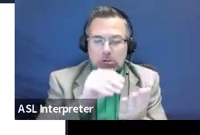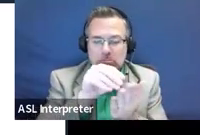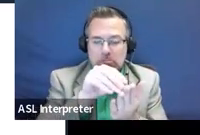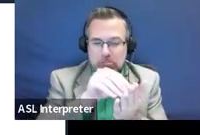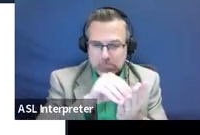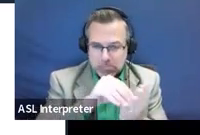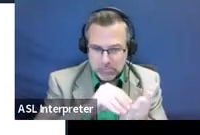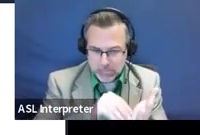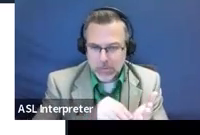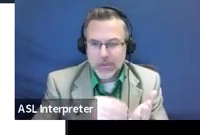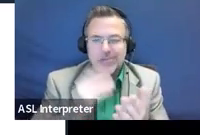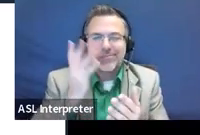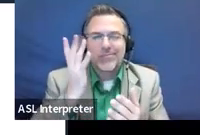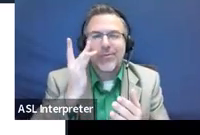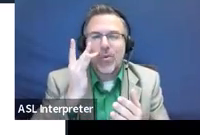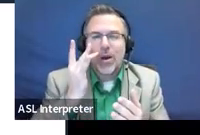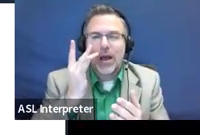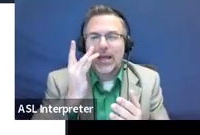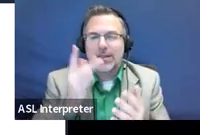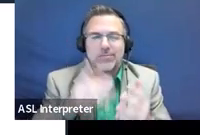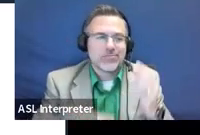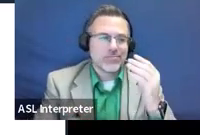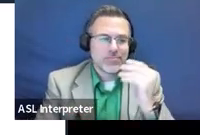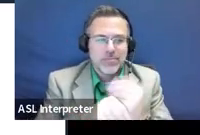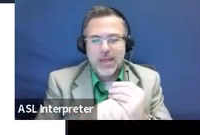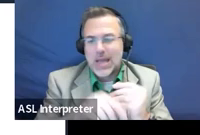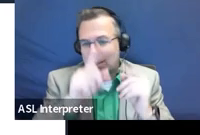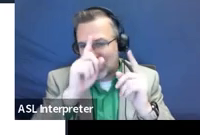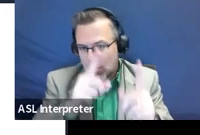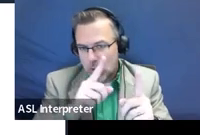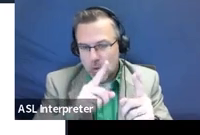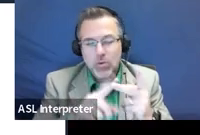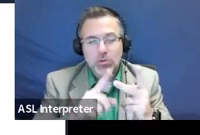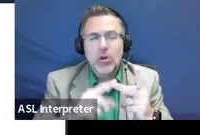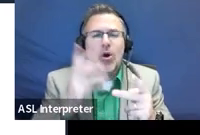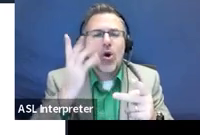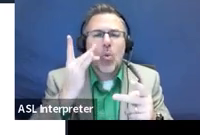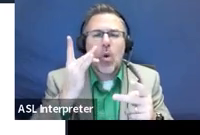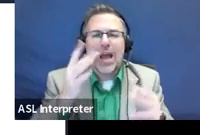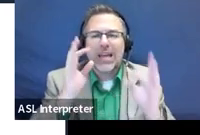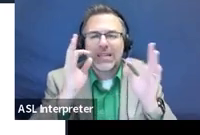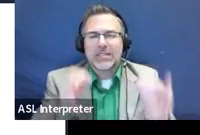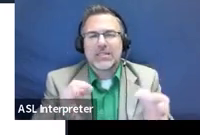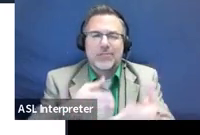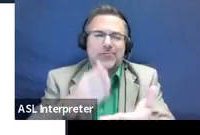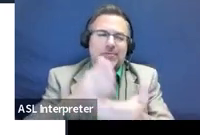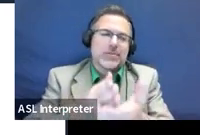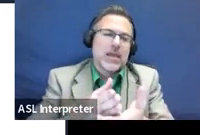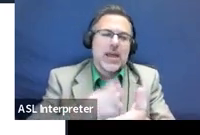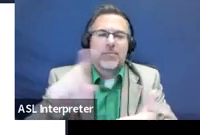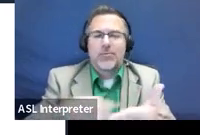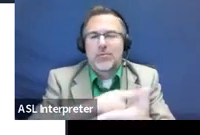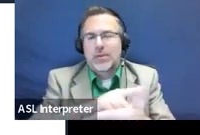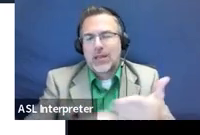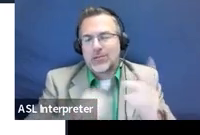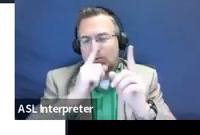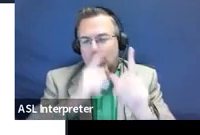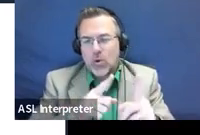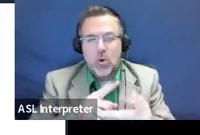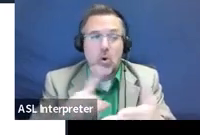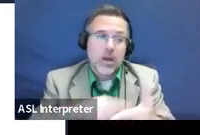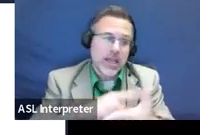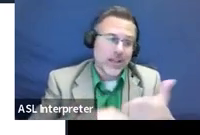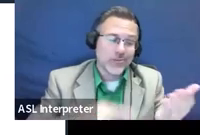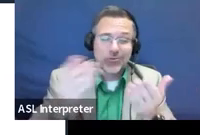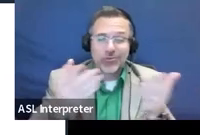you're adding goals or taking goals away, or, you know, any kind of service or accommodation or anything like that.